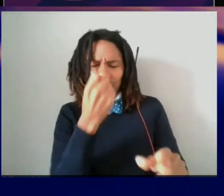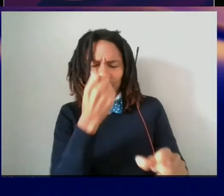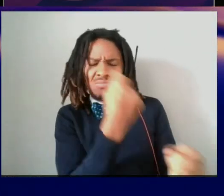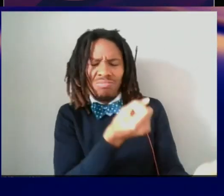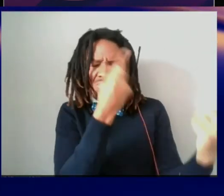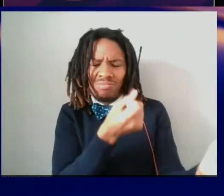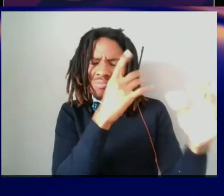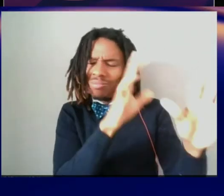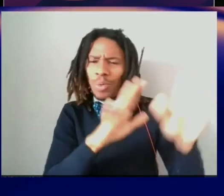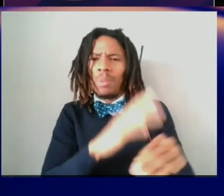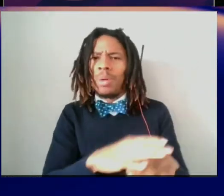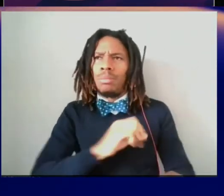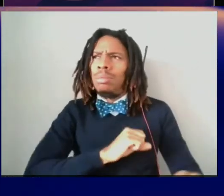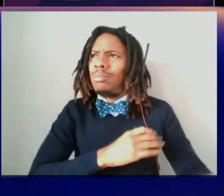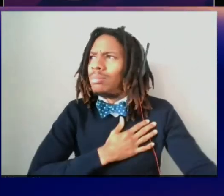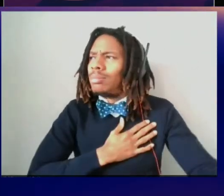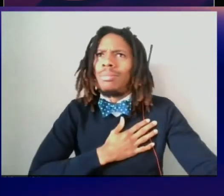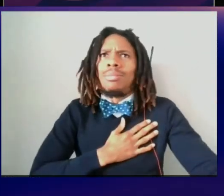me.